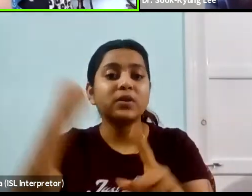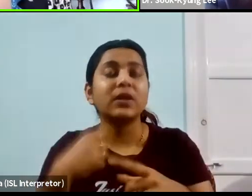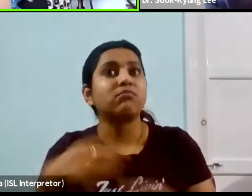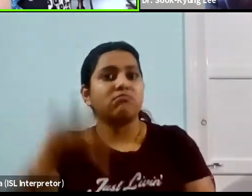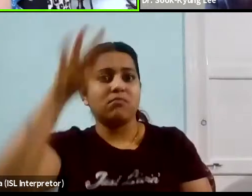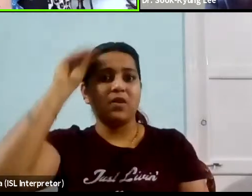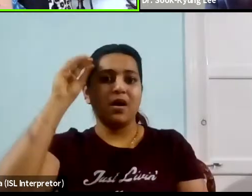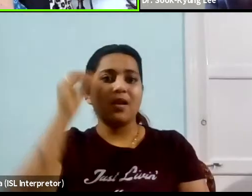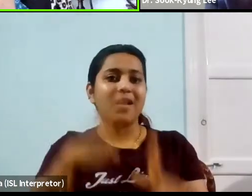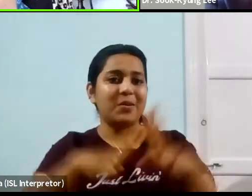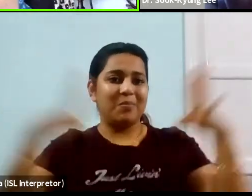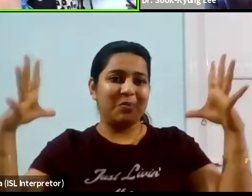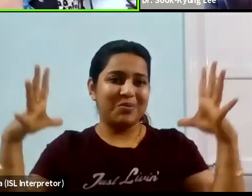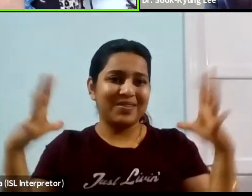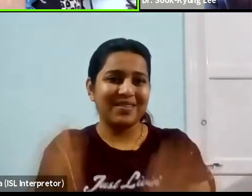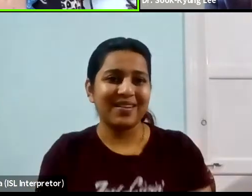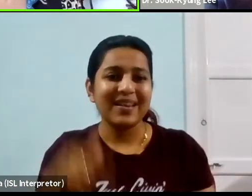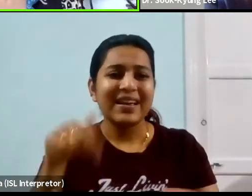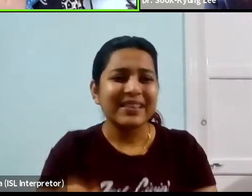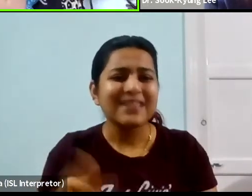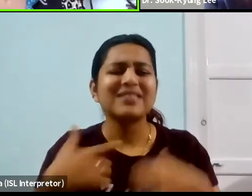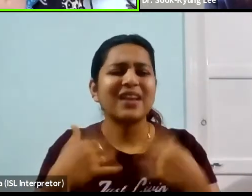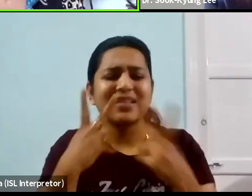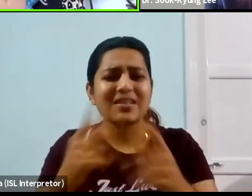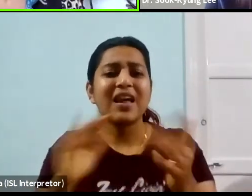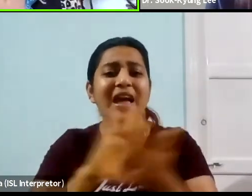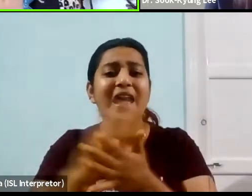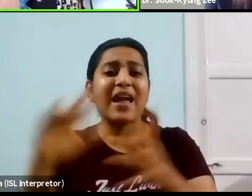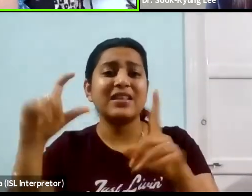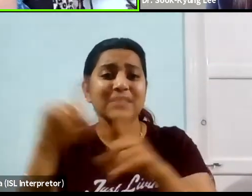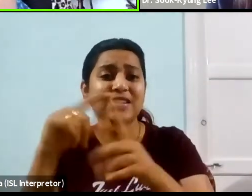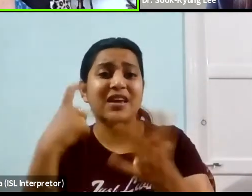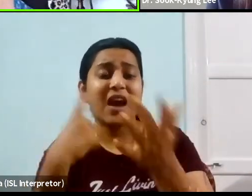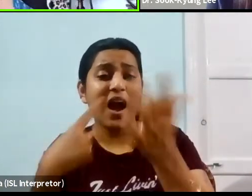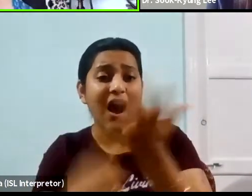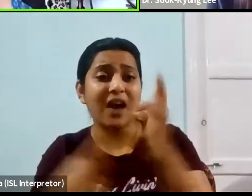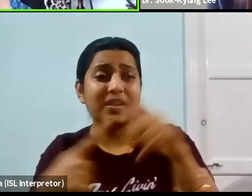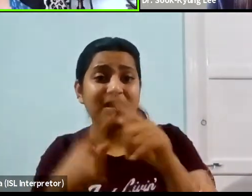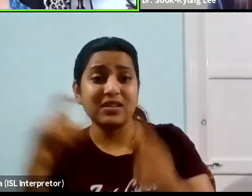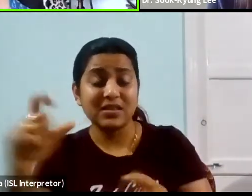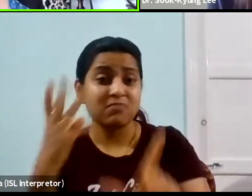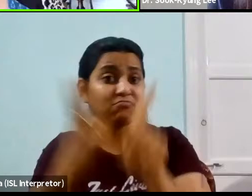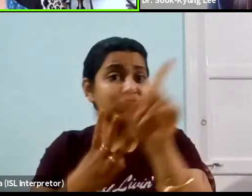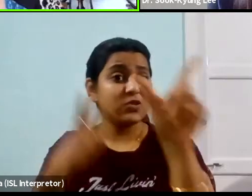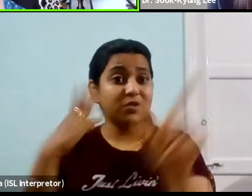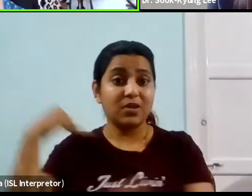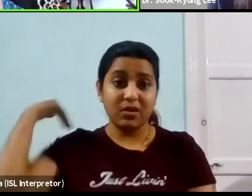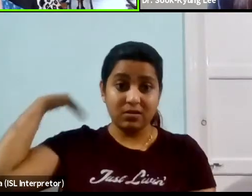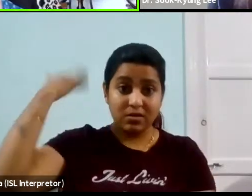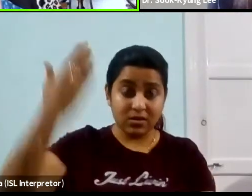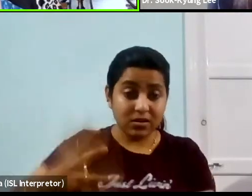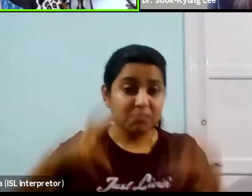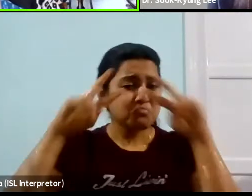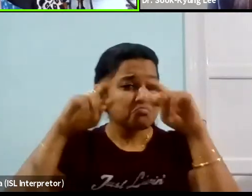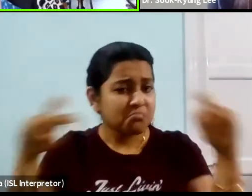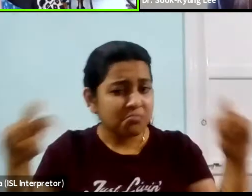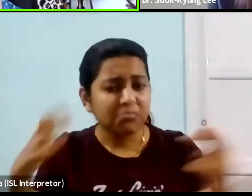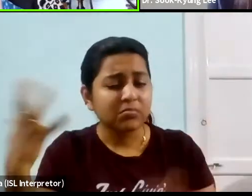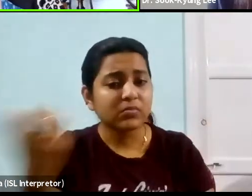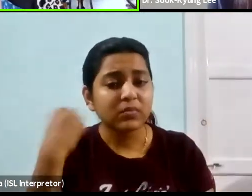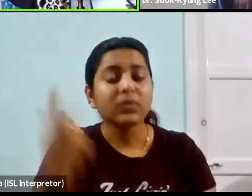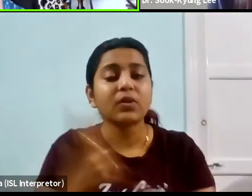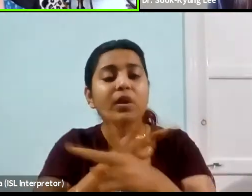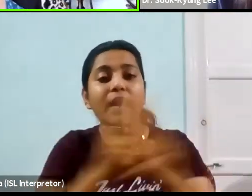learning. Suk has been heading the HTRCT for the last 3 years, a major research initiative for